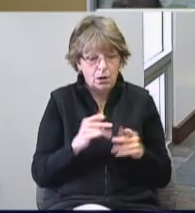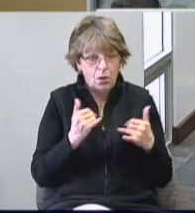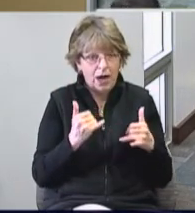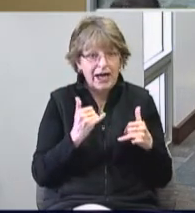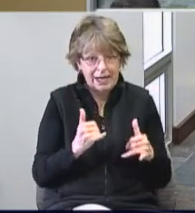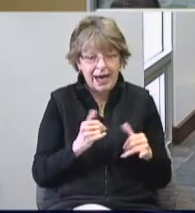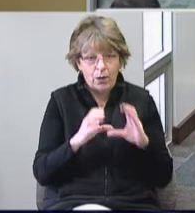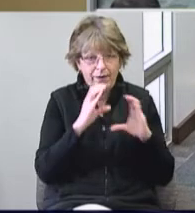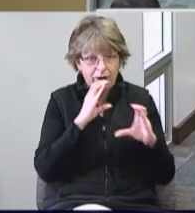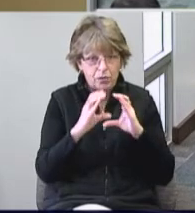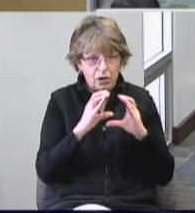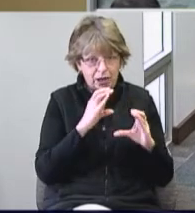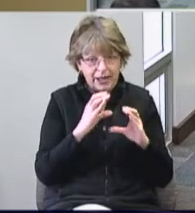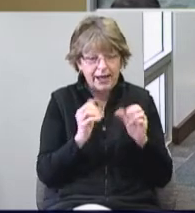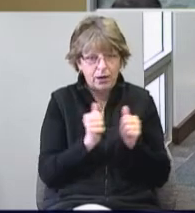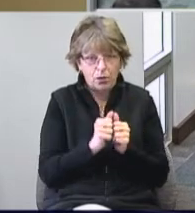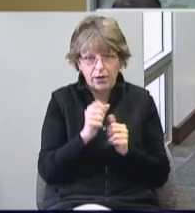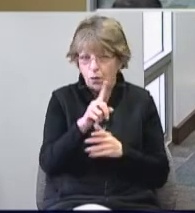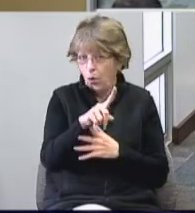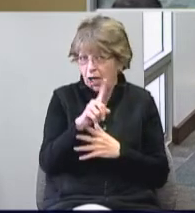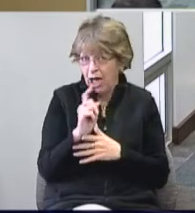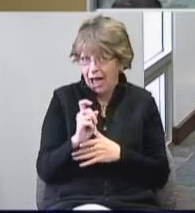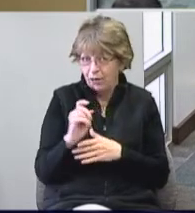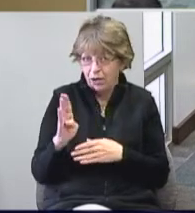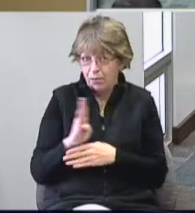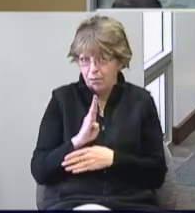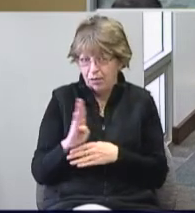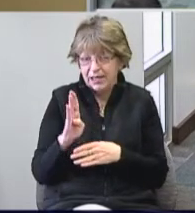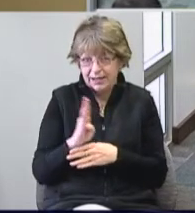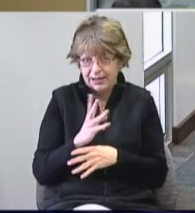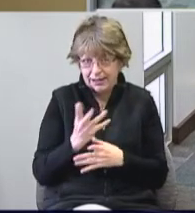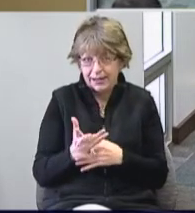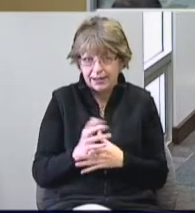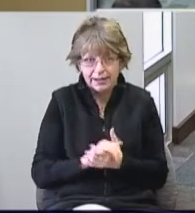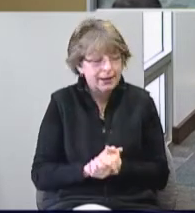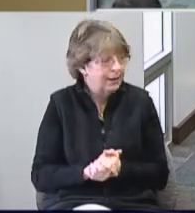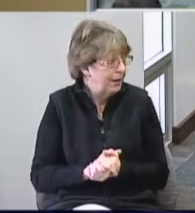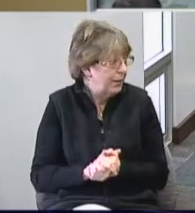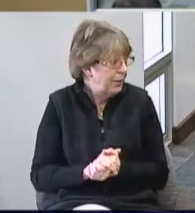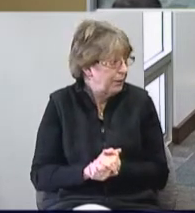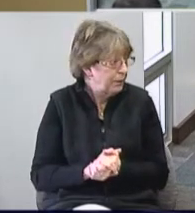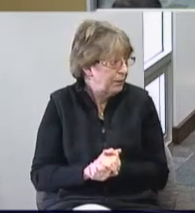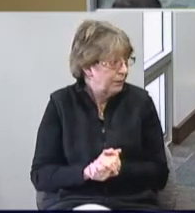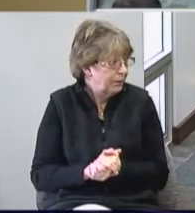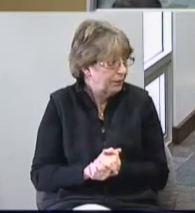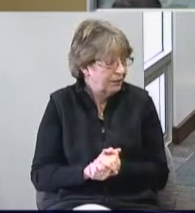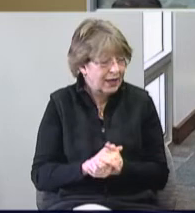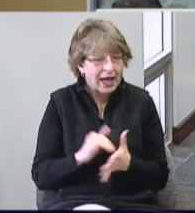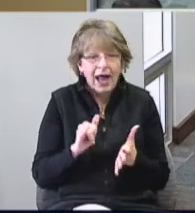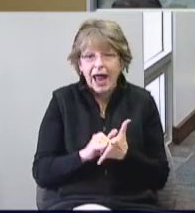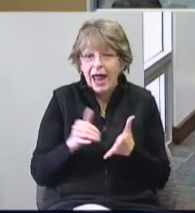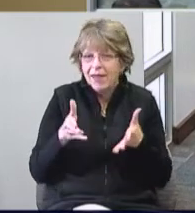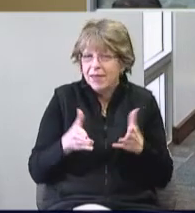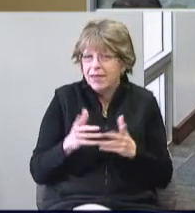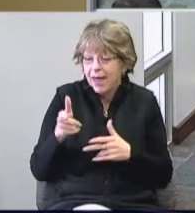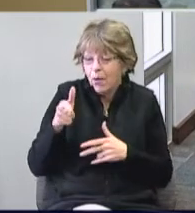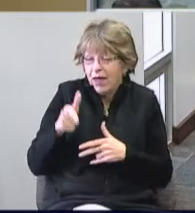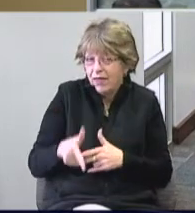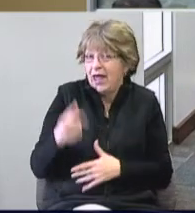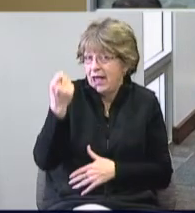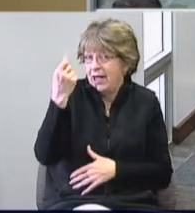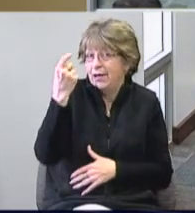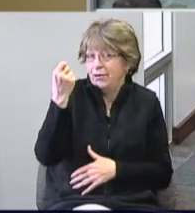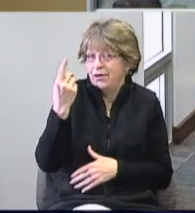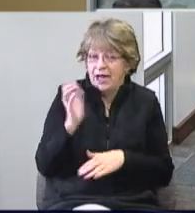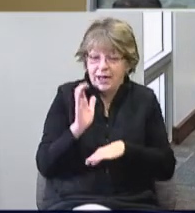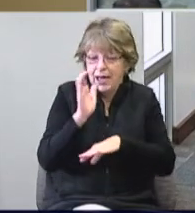bigger parcels, buildings. And if you didn't get that, probably good that you weren't on the top 100. But that way they get an idea of the impact of